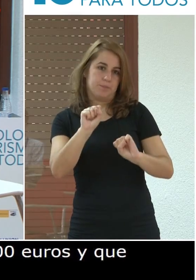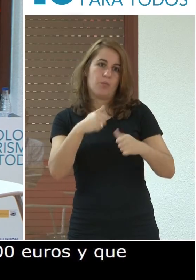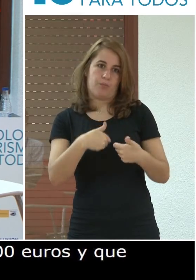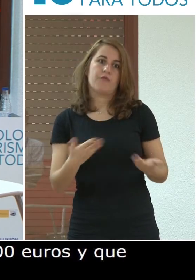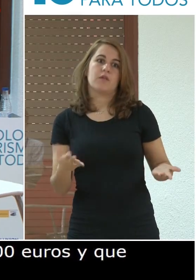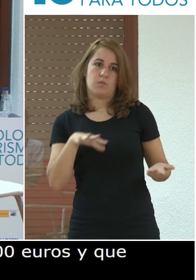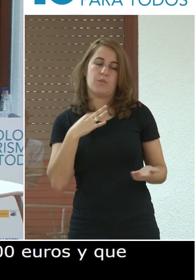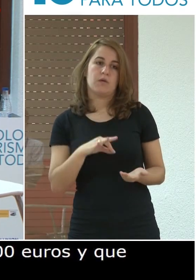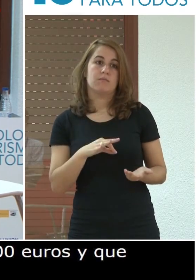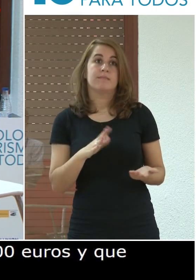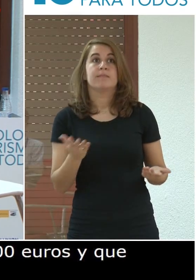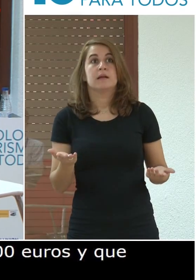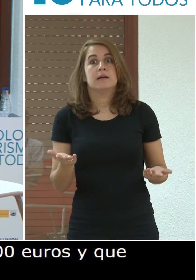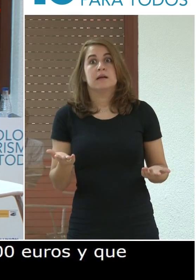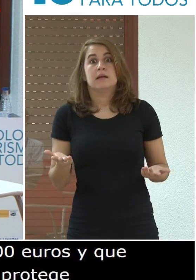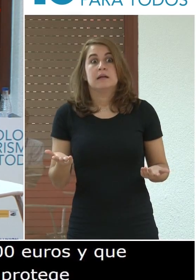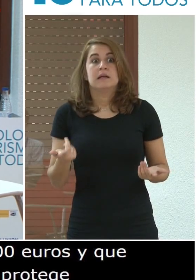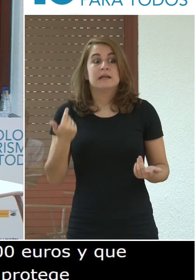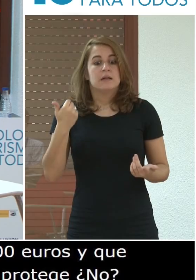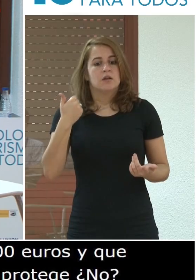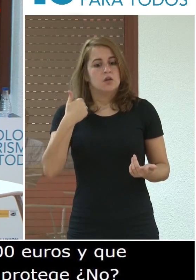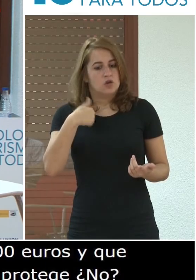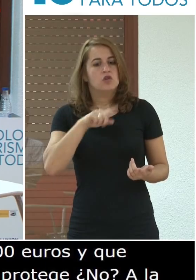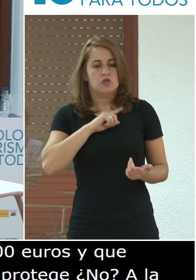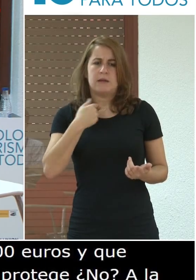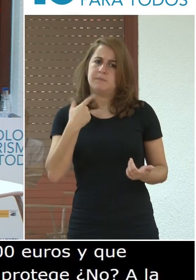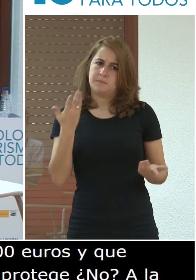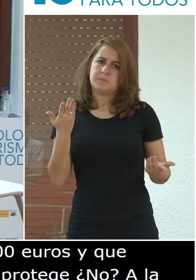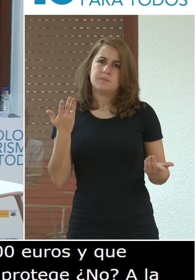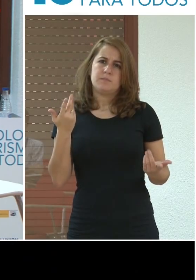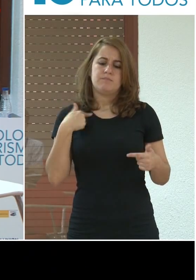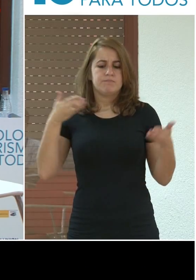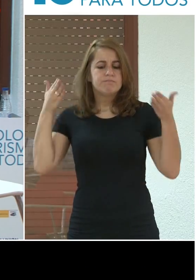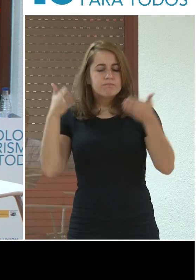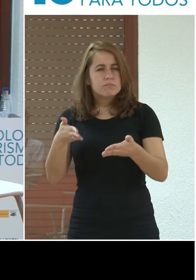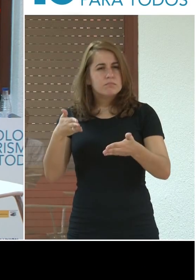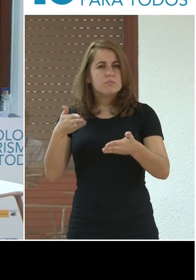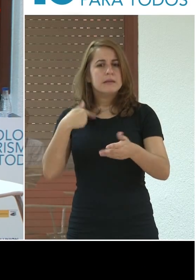obstacles very accurately and protect the people.